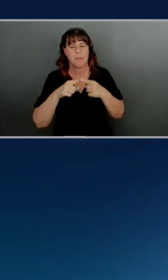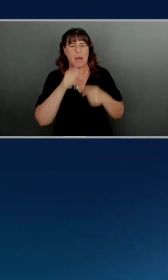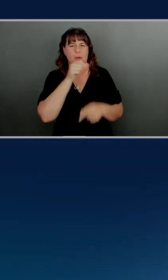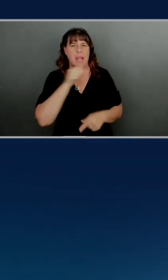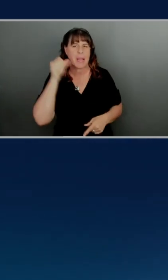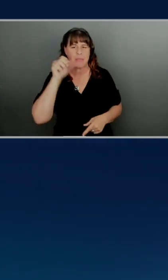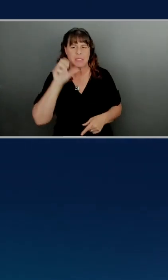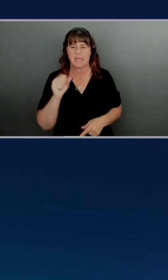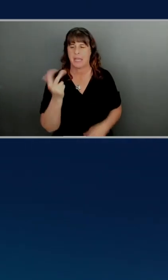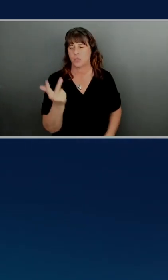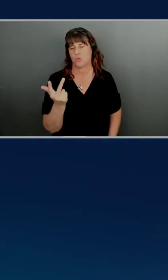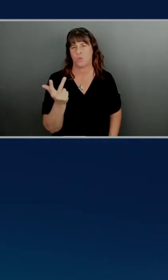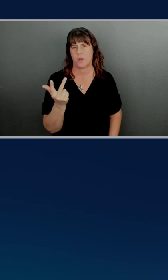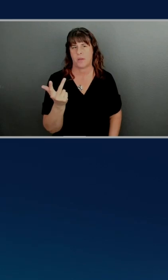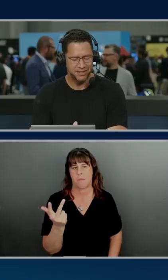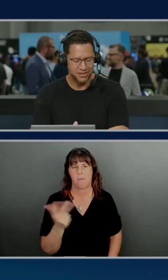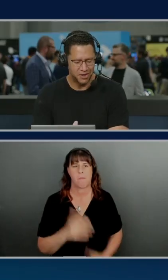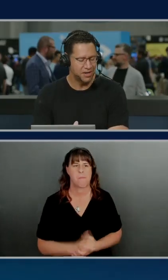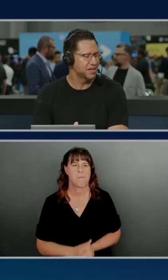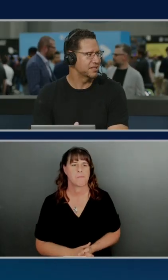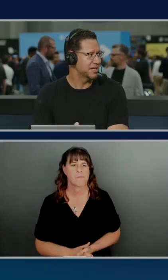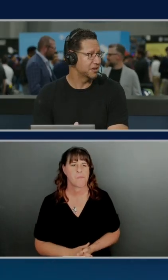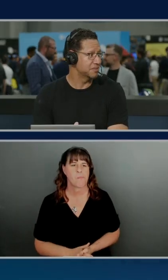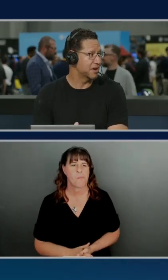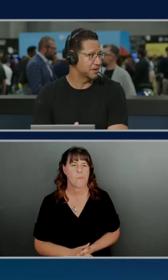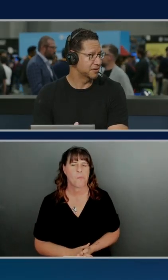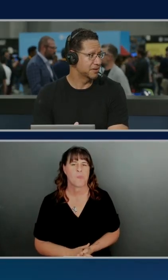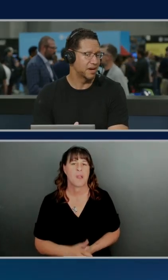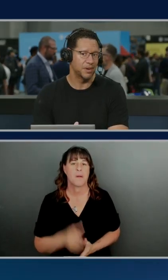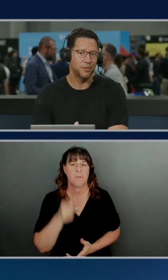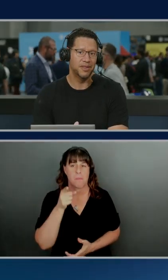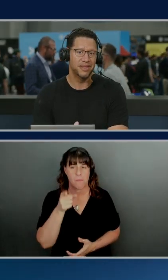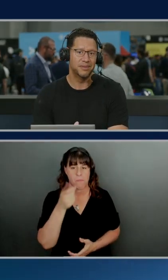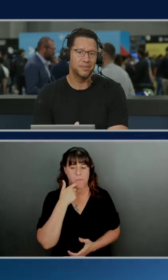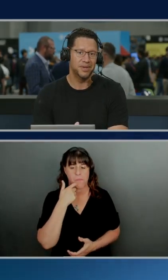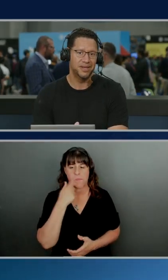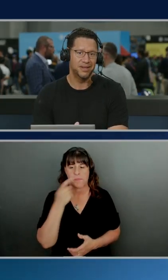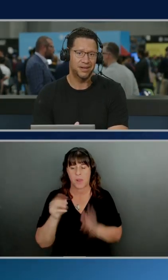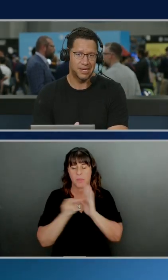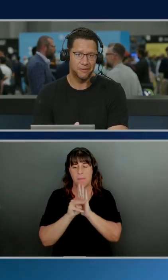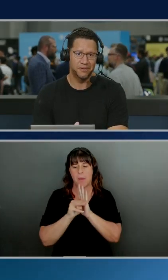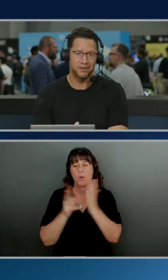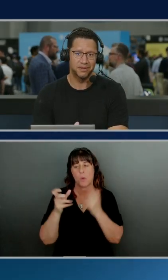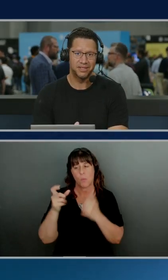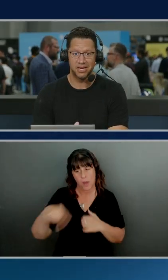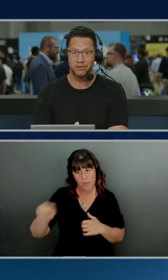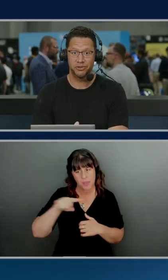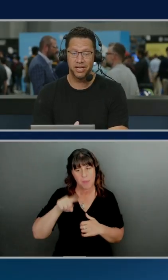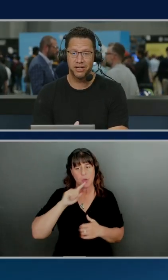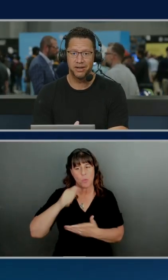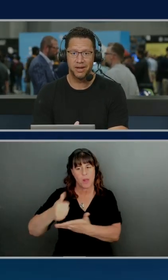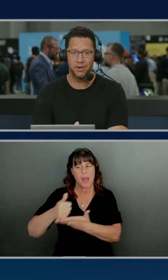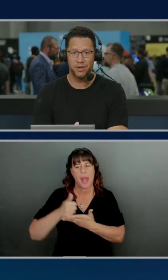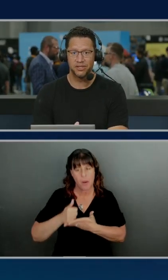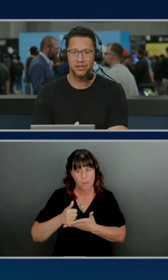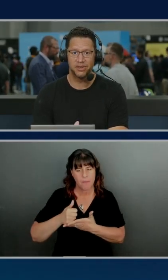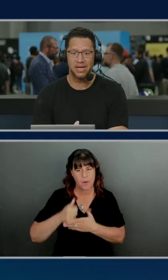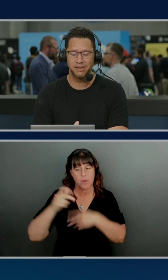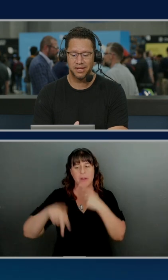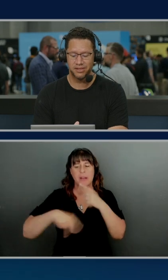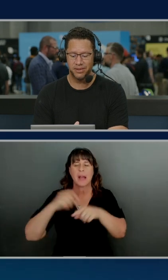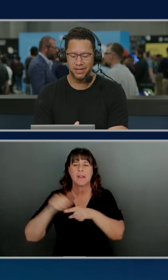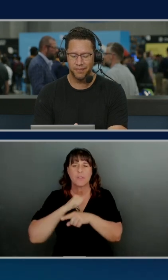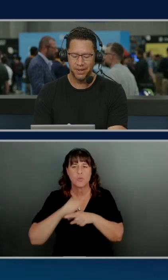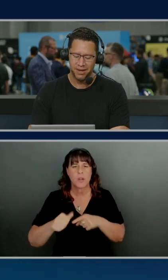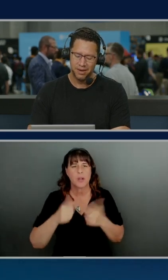S3. So that is starting to tell the model that we want them to be a helpful technical trainer and we want to learn